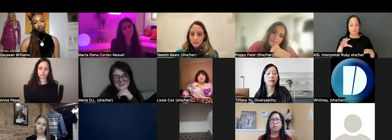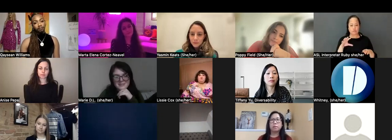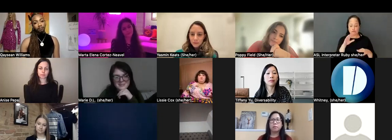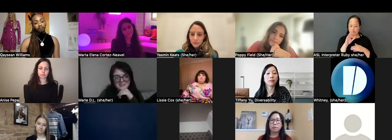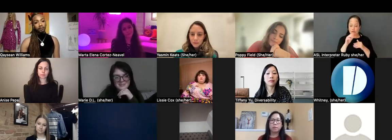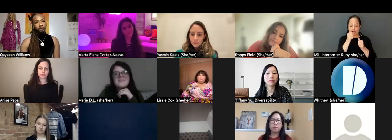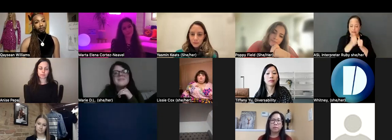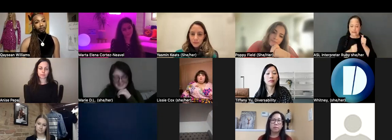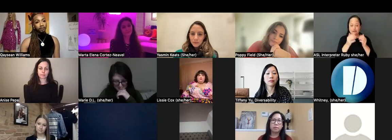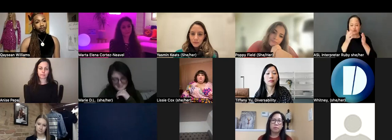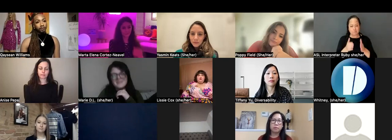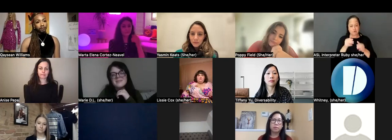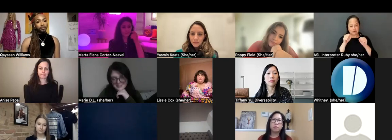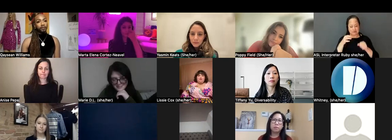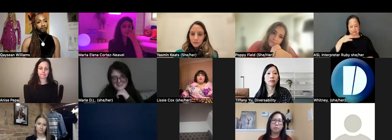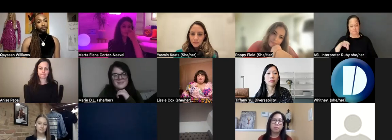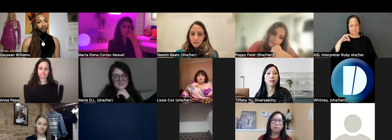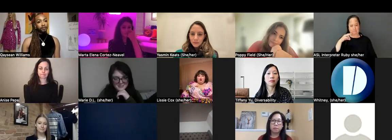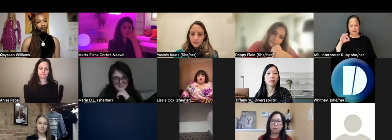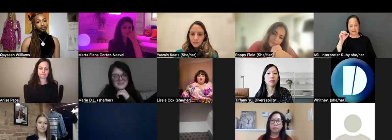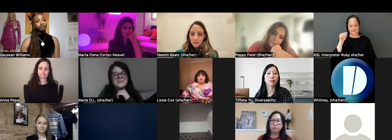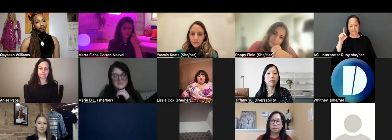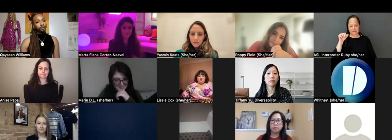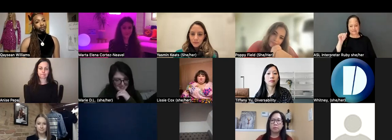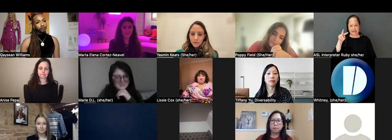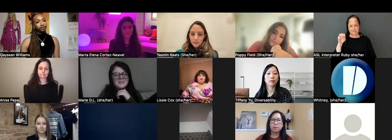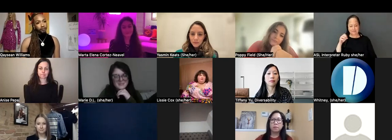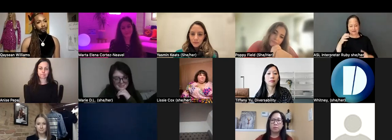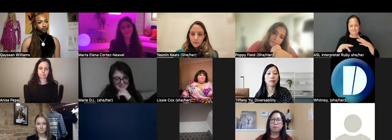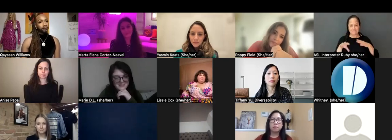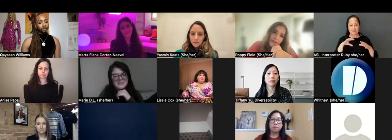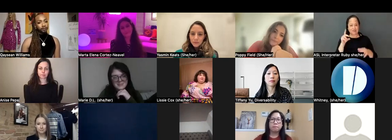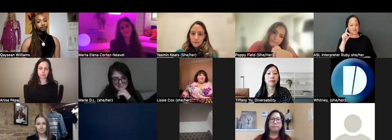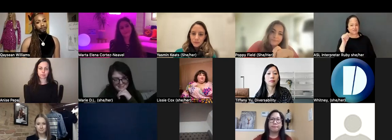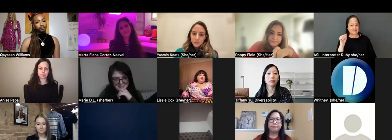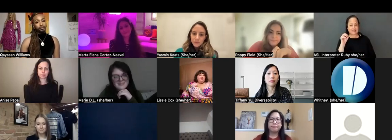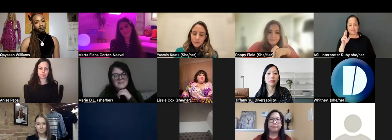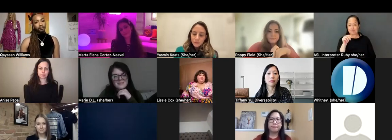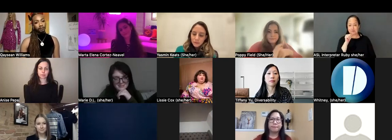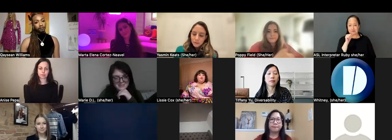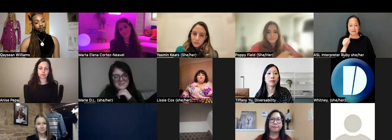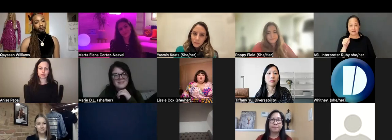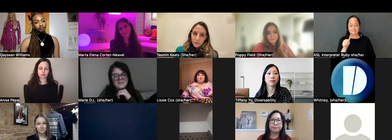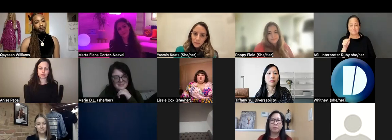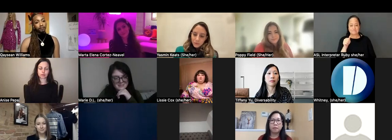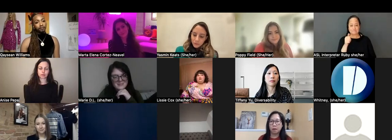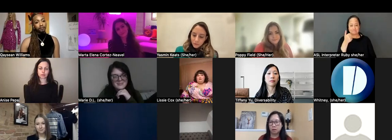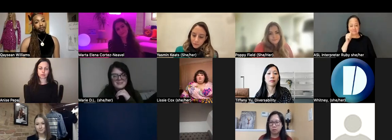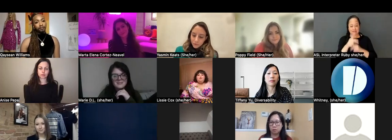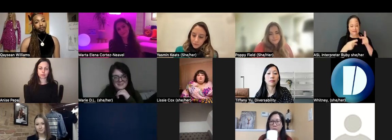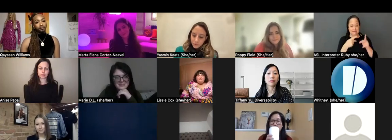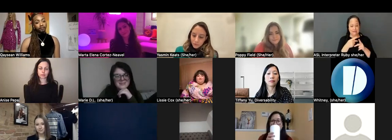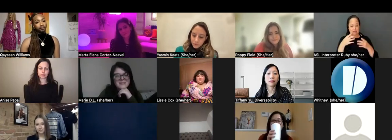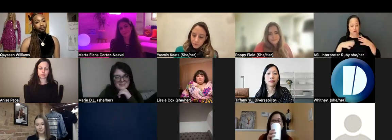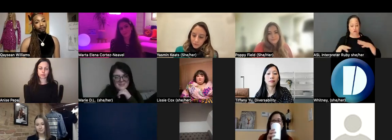person can benefit from adaptive fashion. It doesn't matter if they're disabled or not. Like, anytime you get clothing tailored,